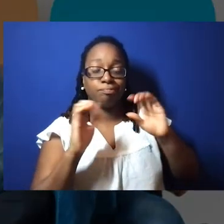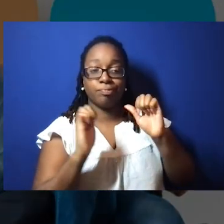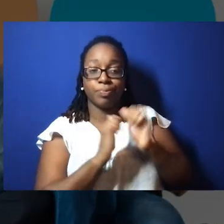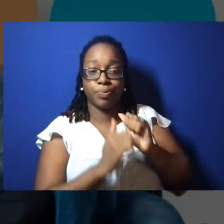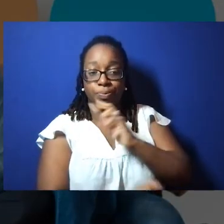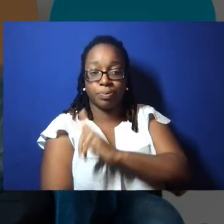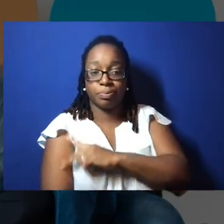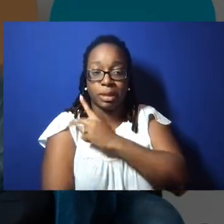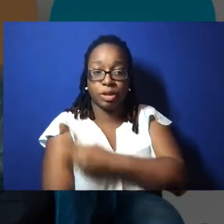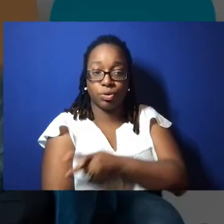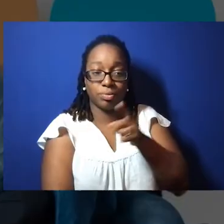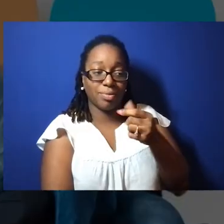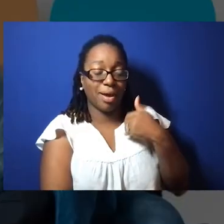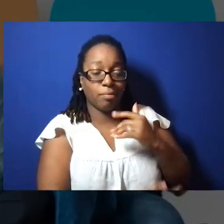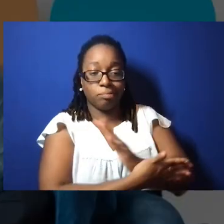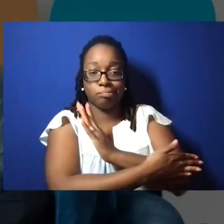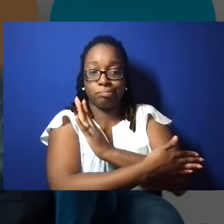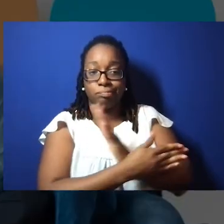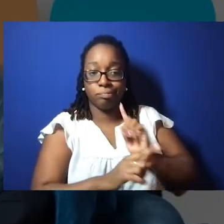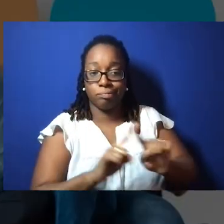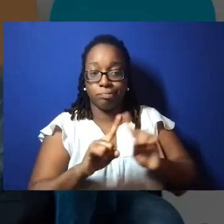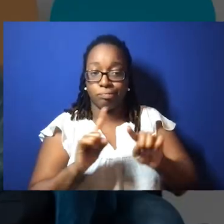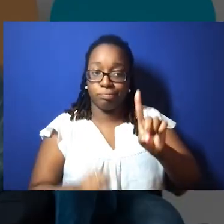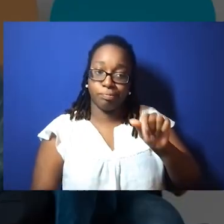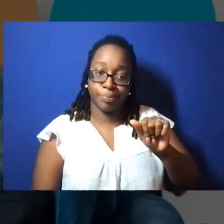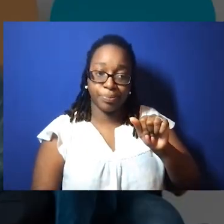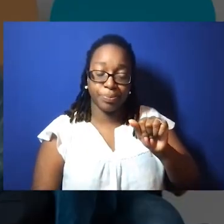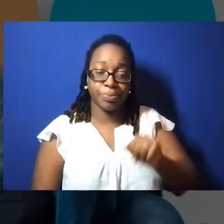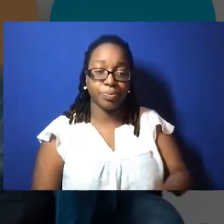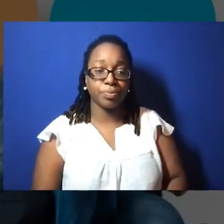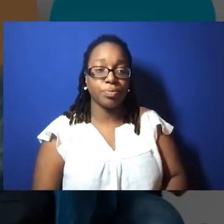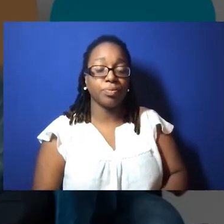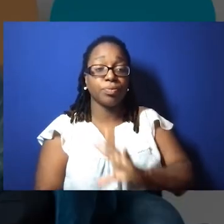effectively communicate with patients who have a range of disabilities,